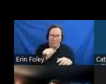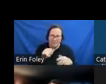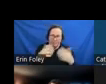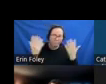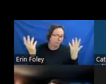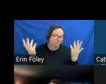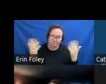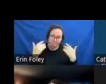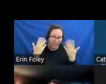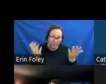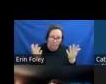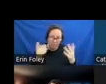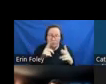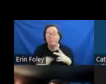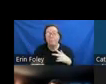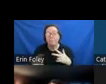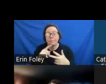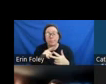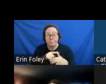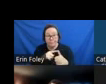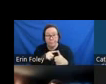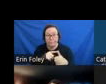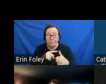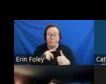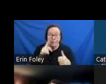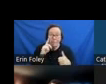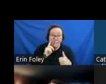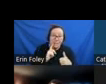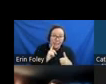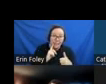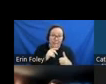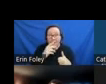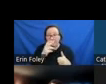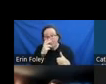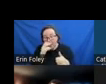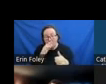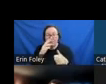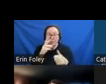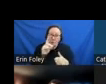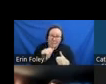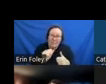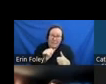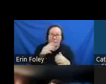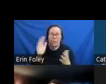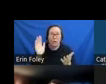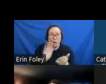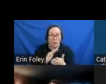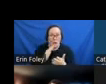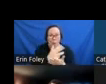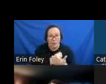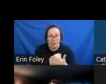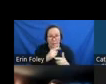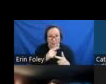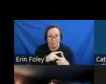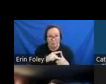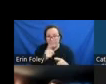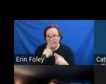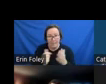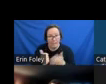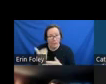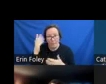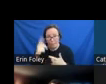Extremely low income, and no more than $2,000 in